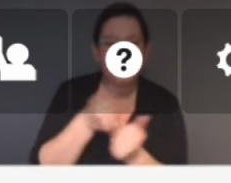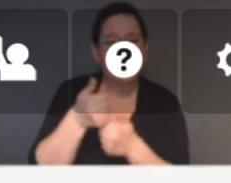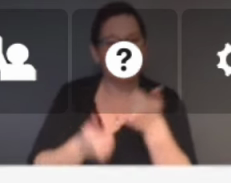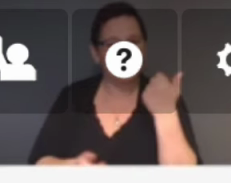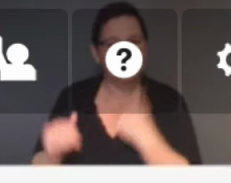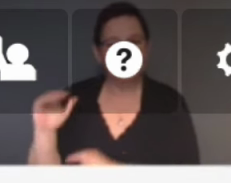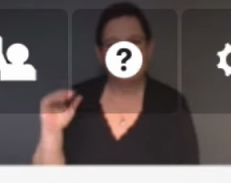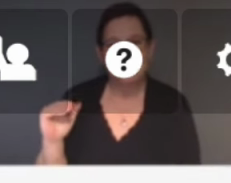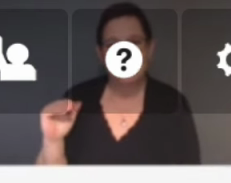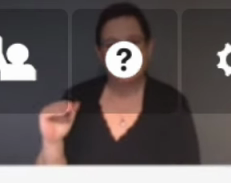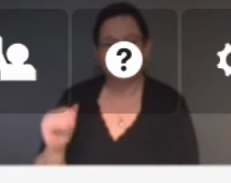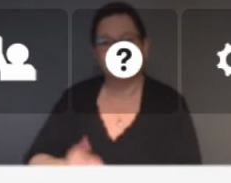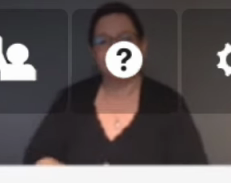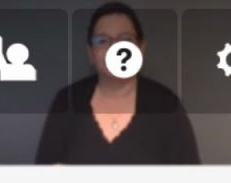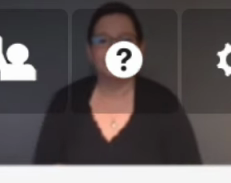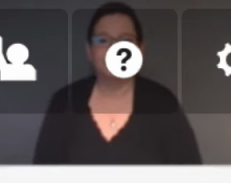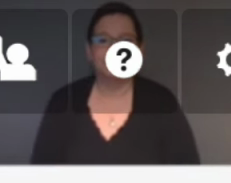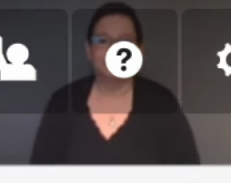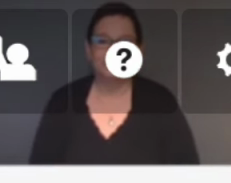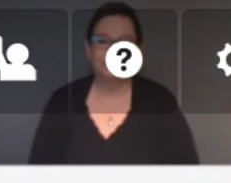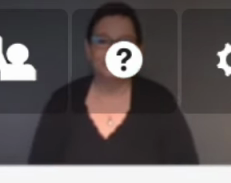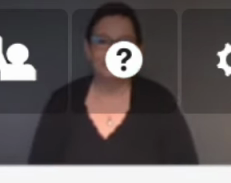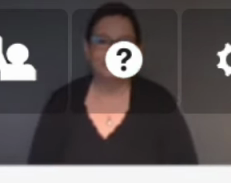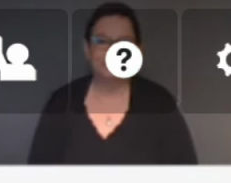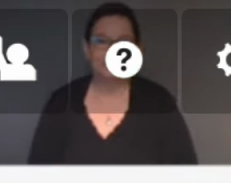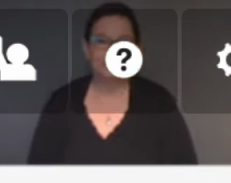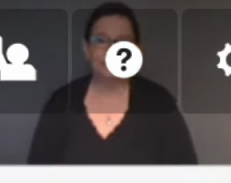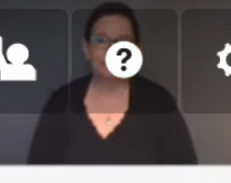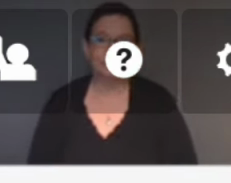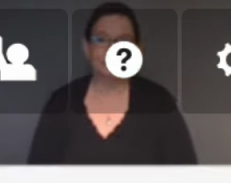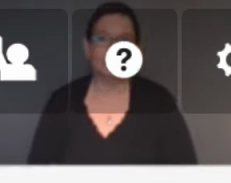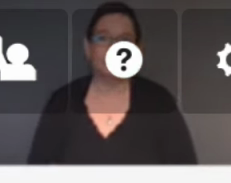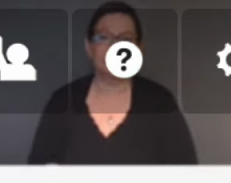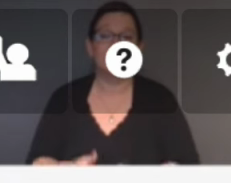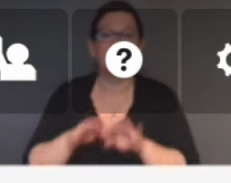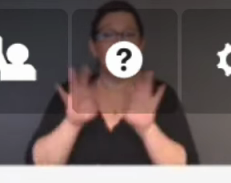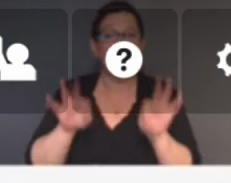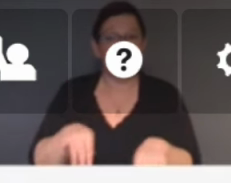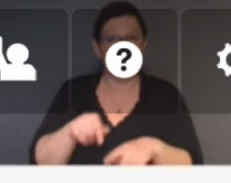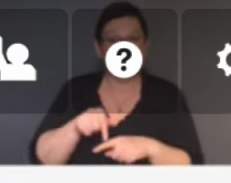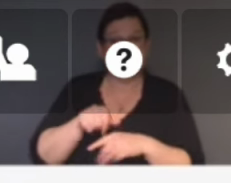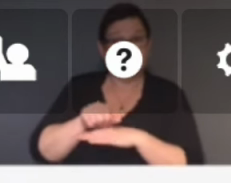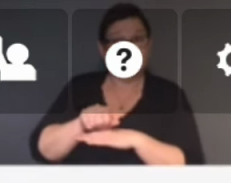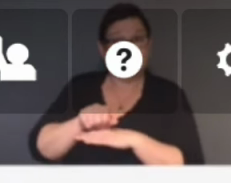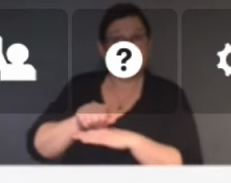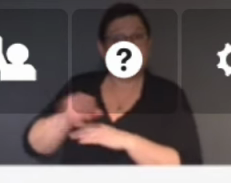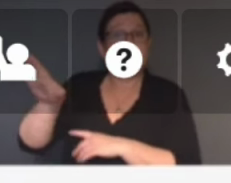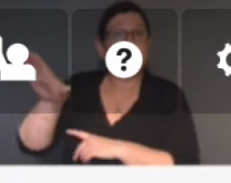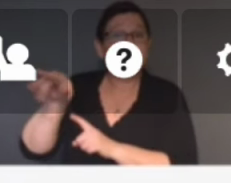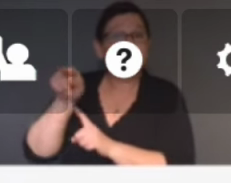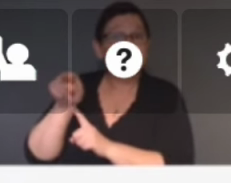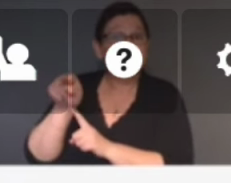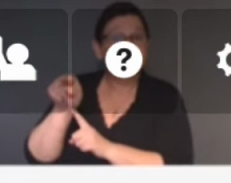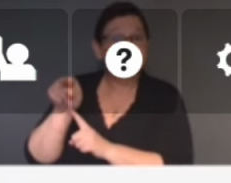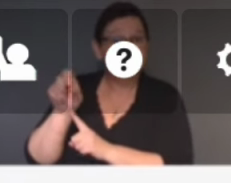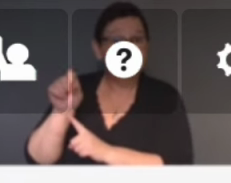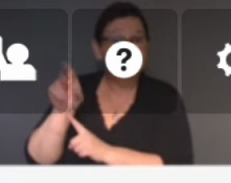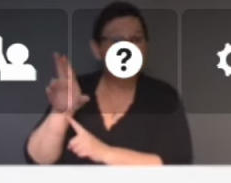The second form is the status in Canada and income information for the Canada Child Benefit